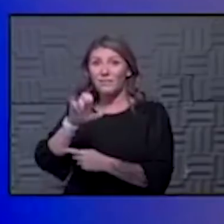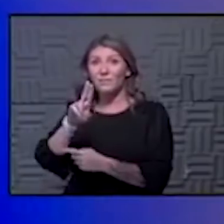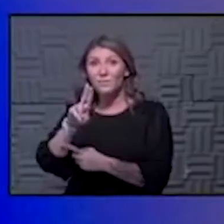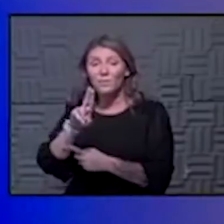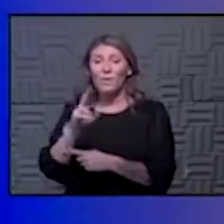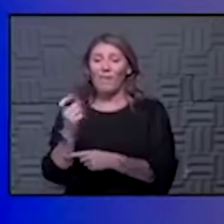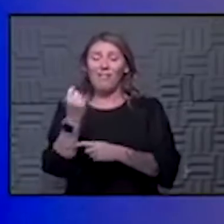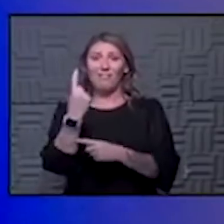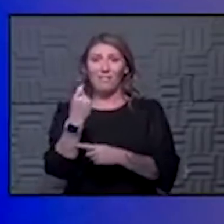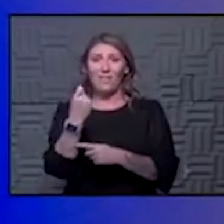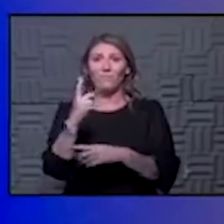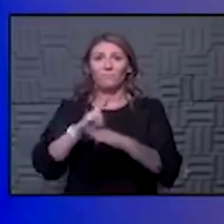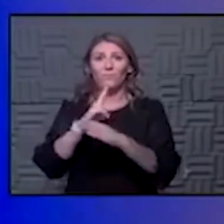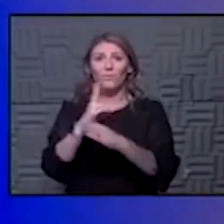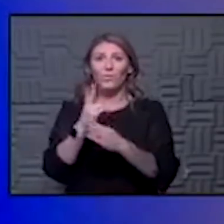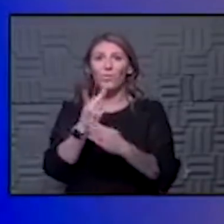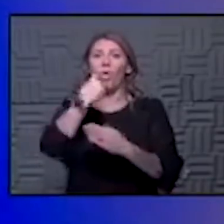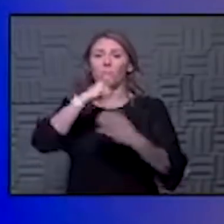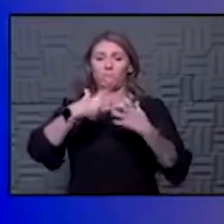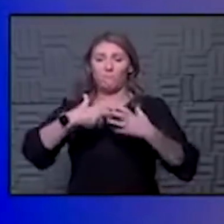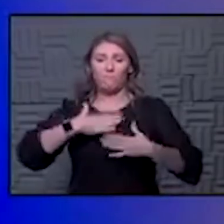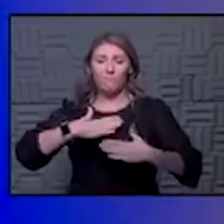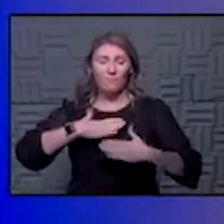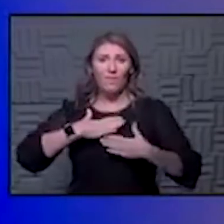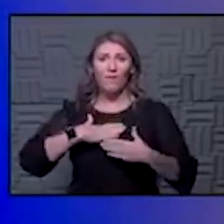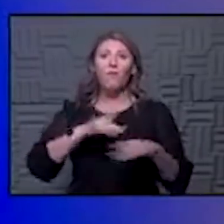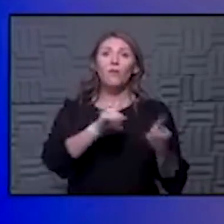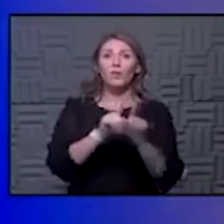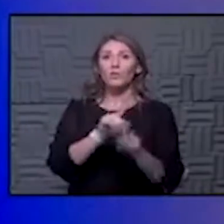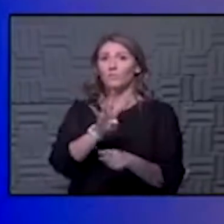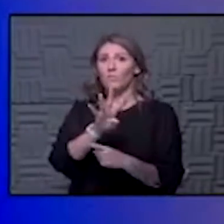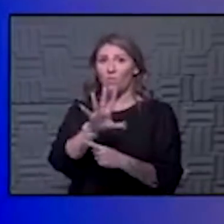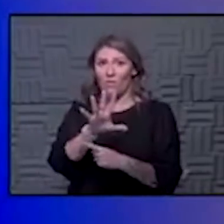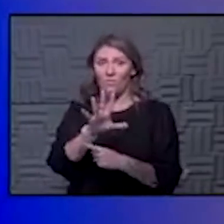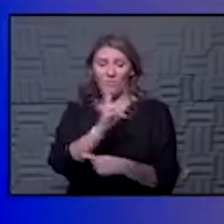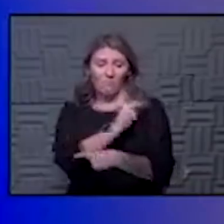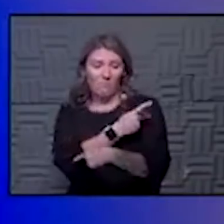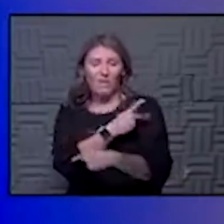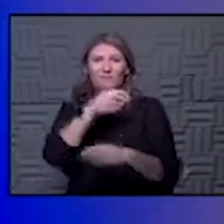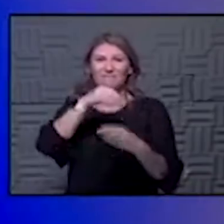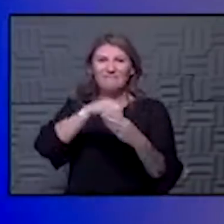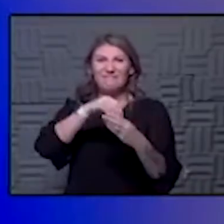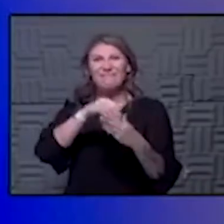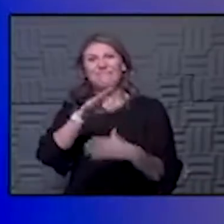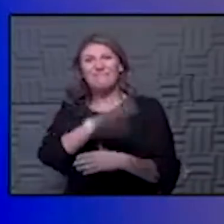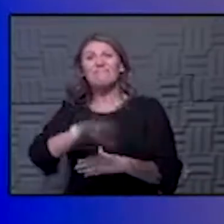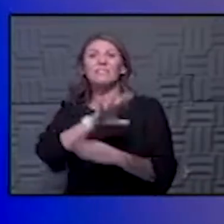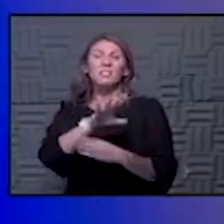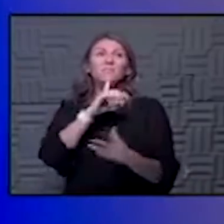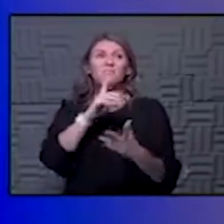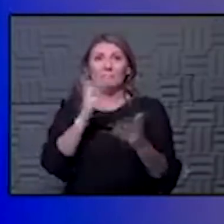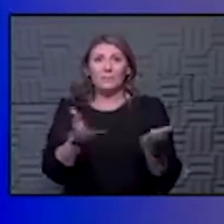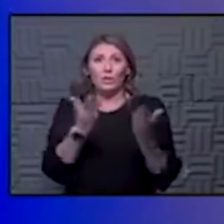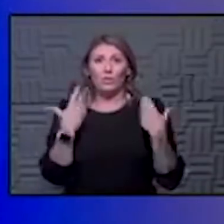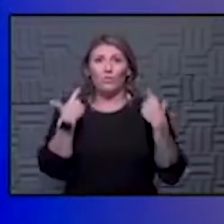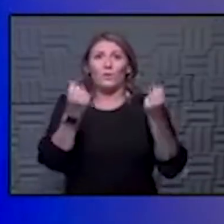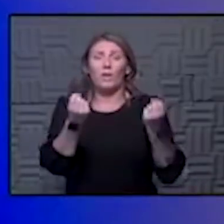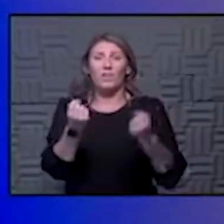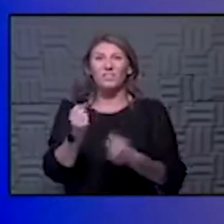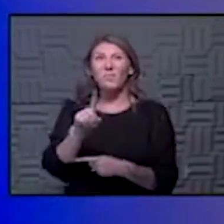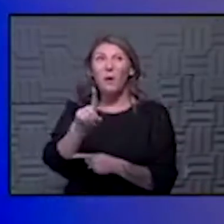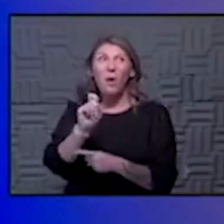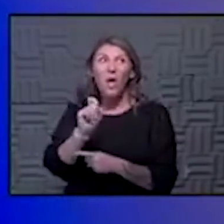have 45 in the hospital for that recovery period, so it's about 130 patients that are here because of